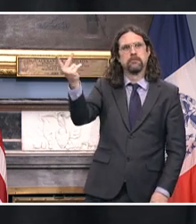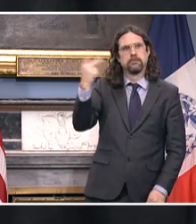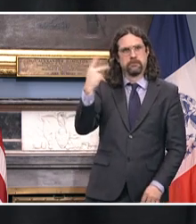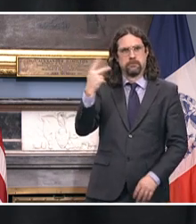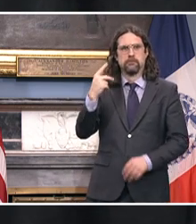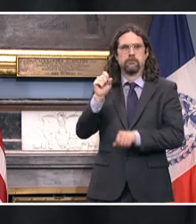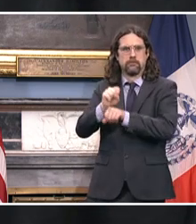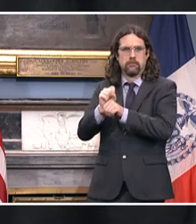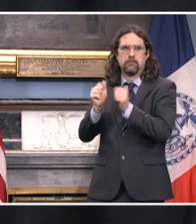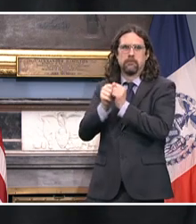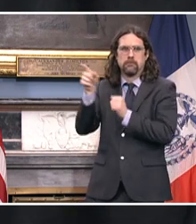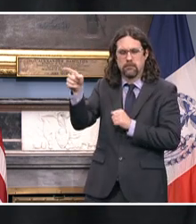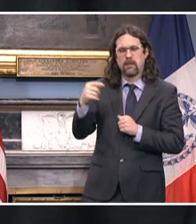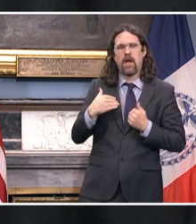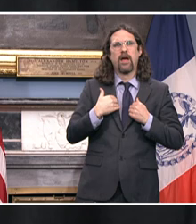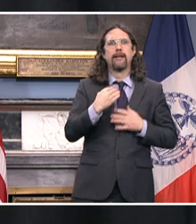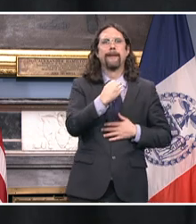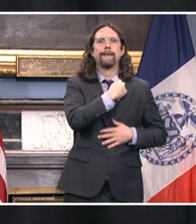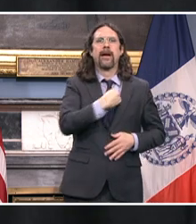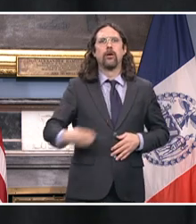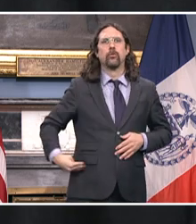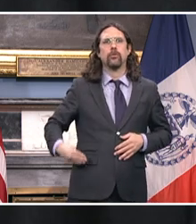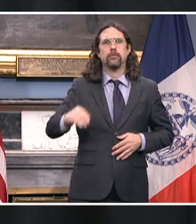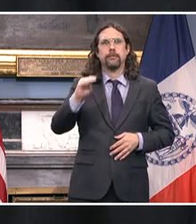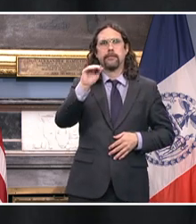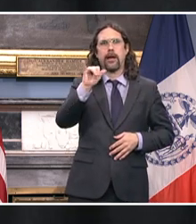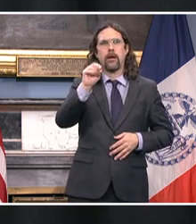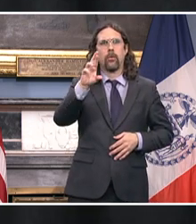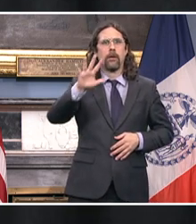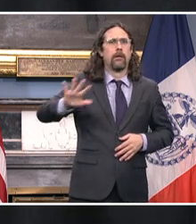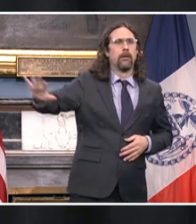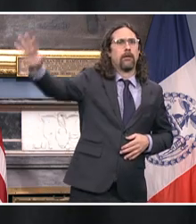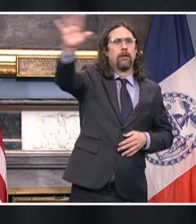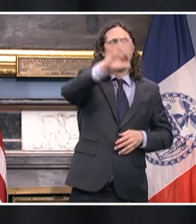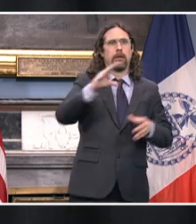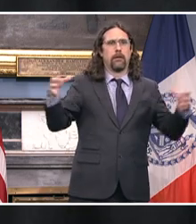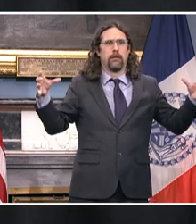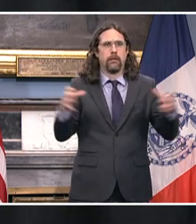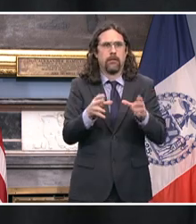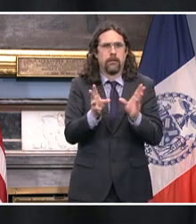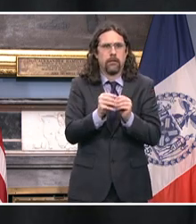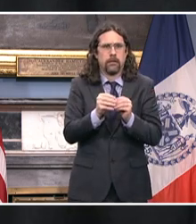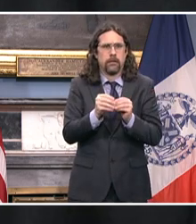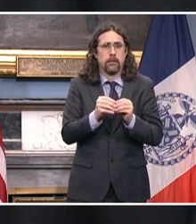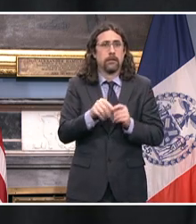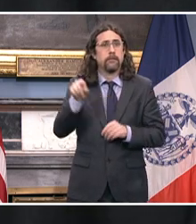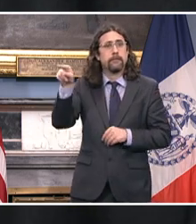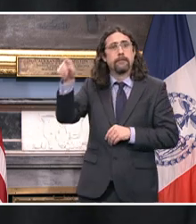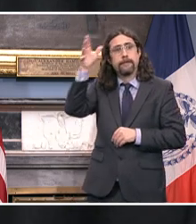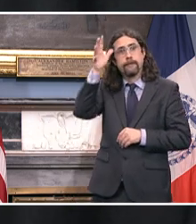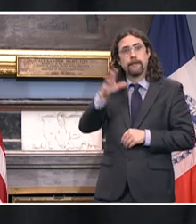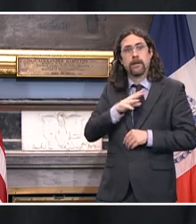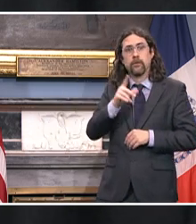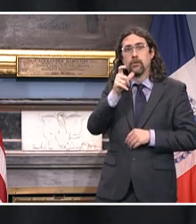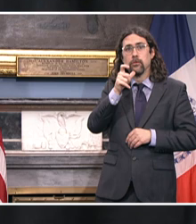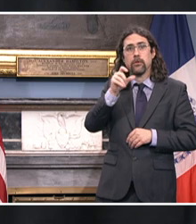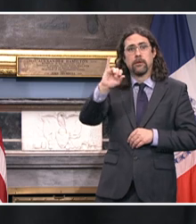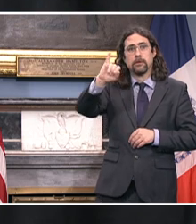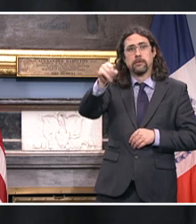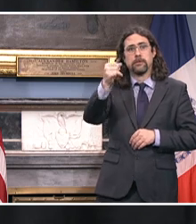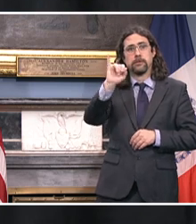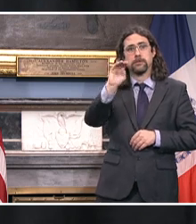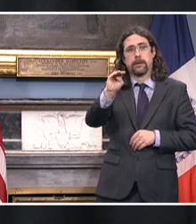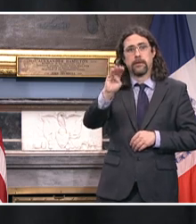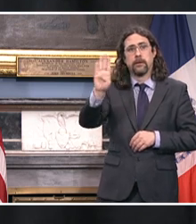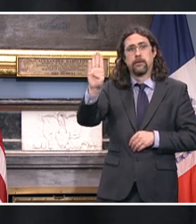and really like him and really respect him, Mayor Jim Brainerd of Carmel, Indiana. This man has been mayor for a long